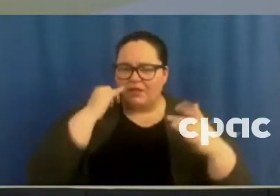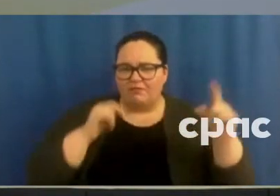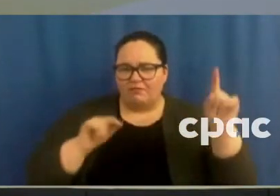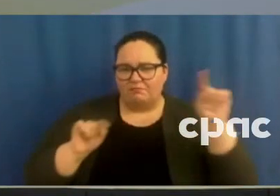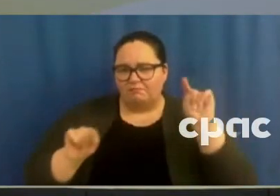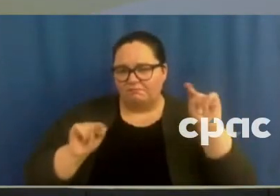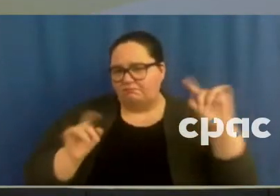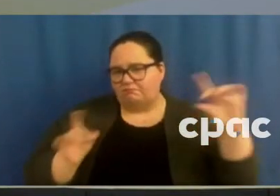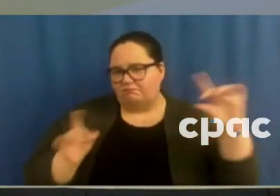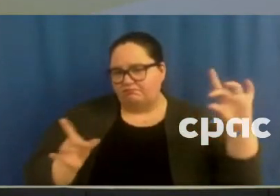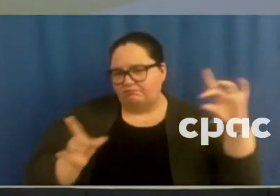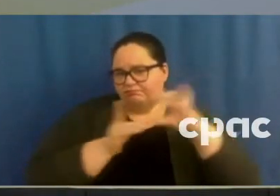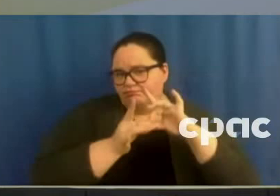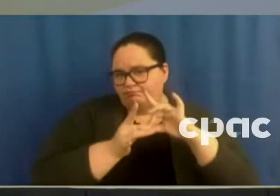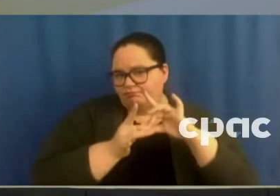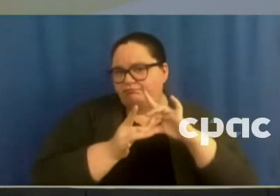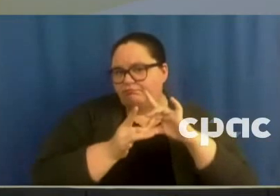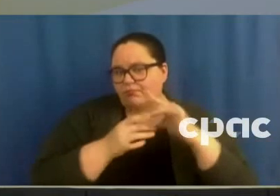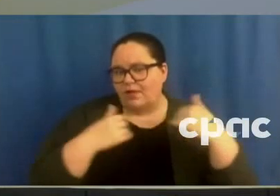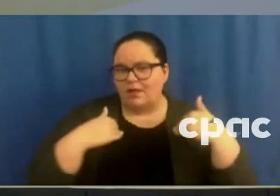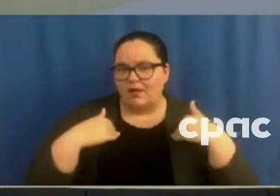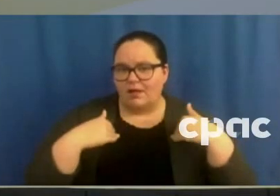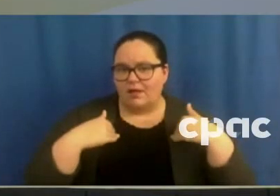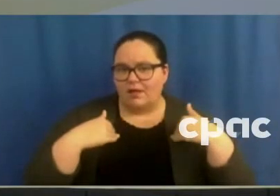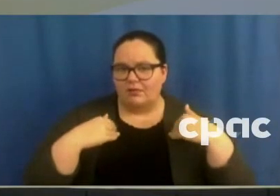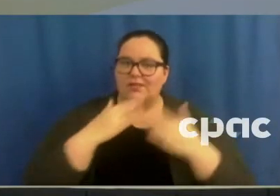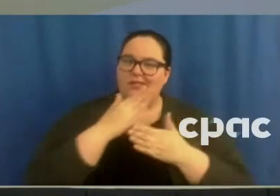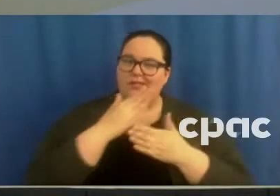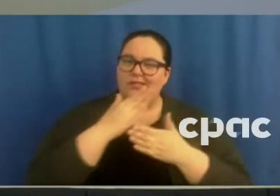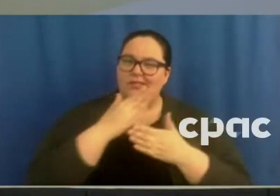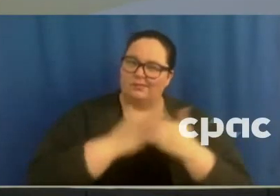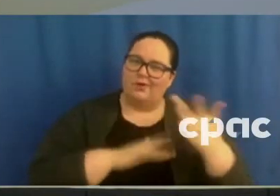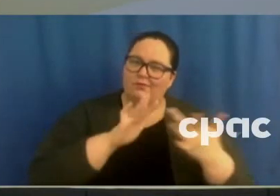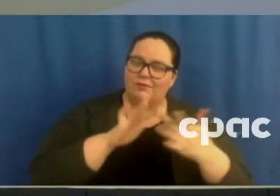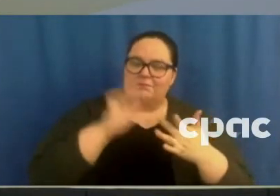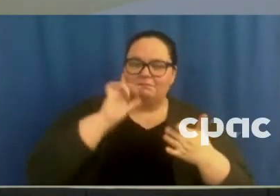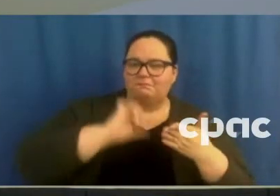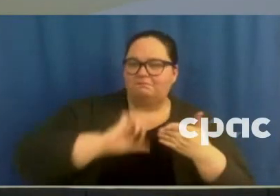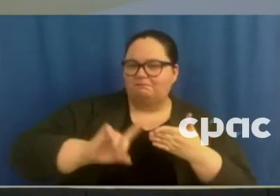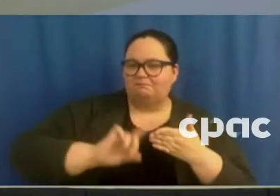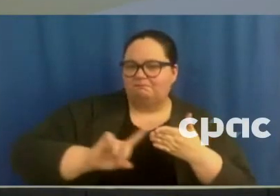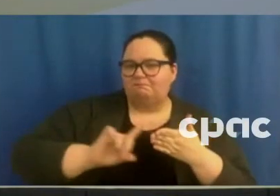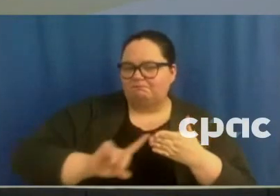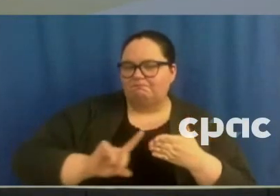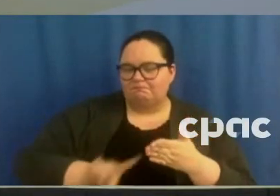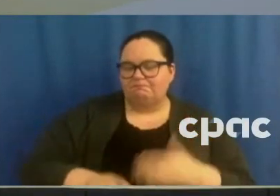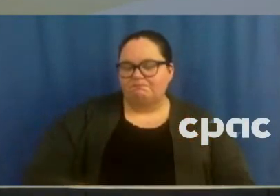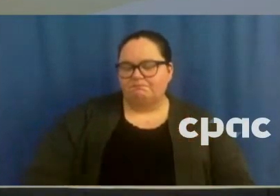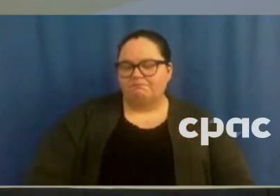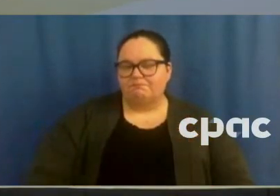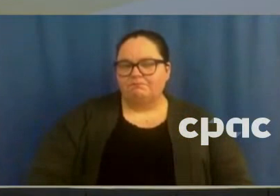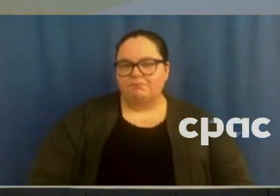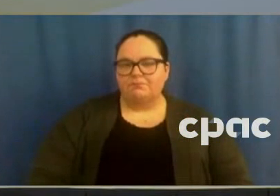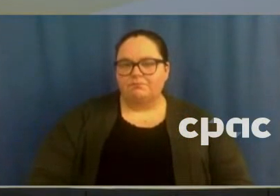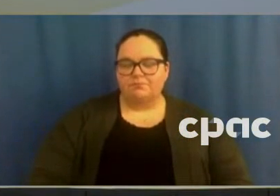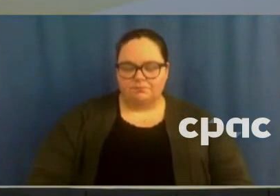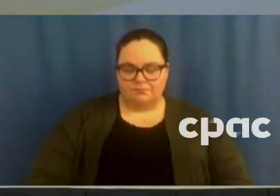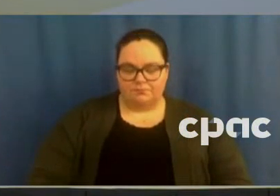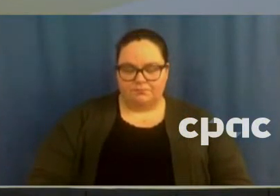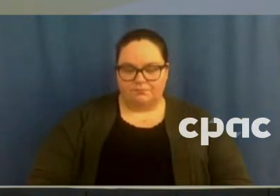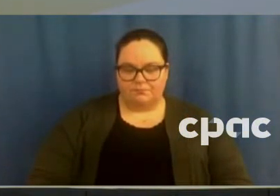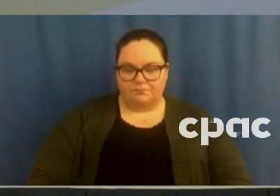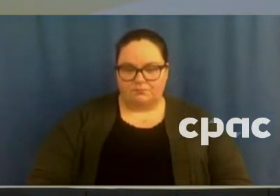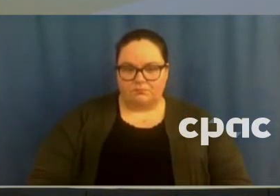and all of our cases, and that's really part of the contact tracing that goes on, and continuing as we get